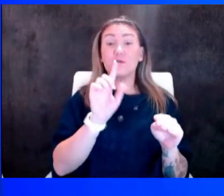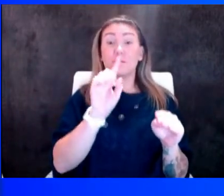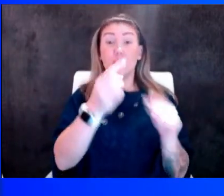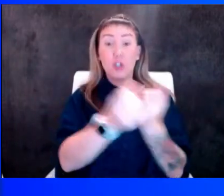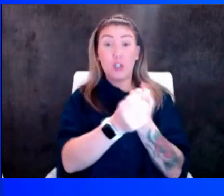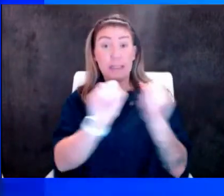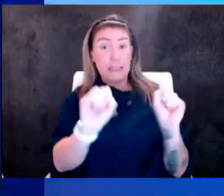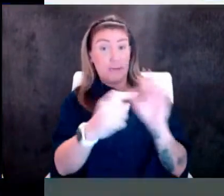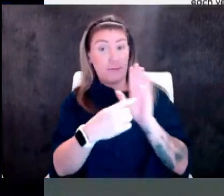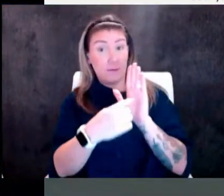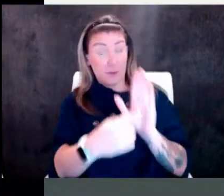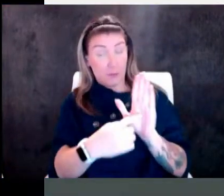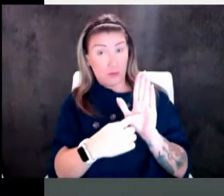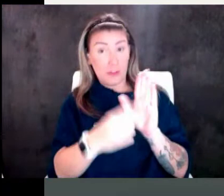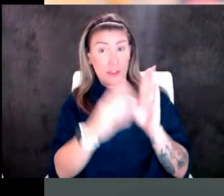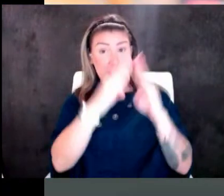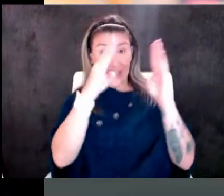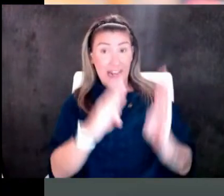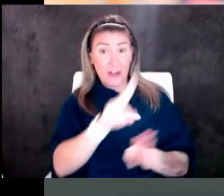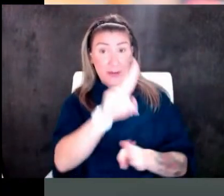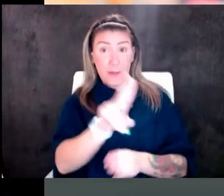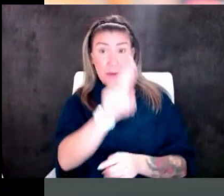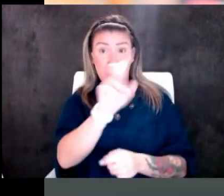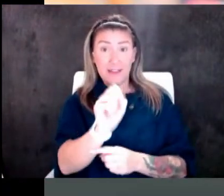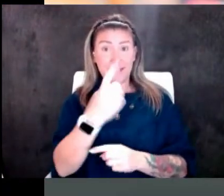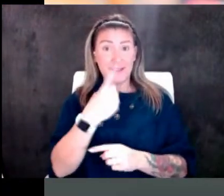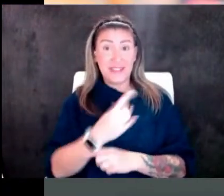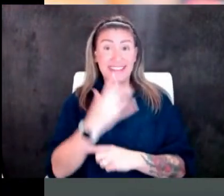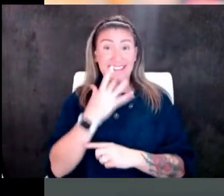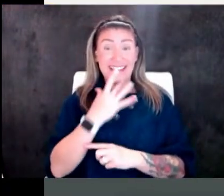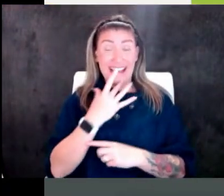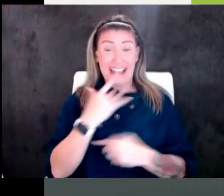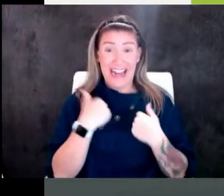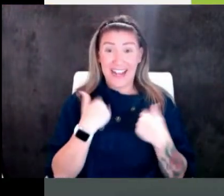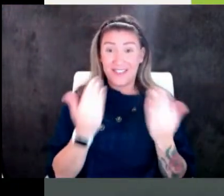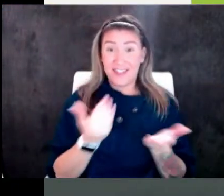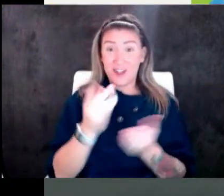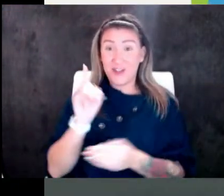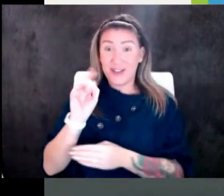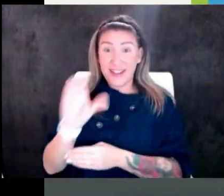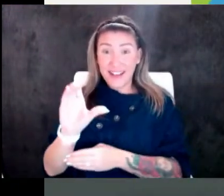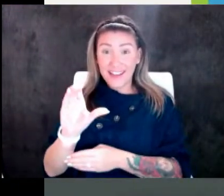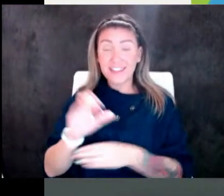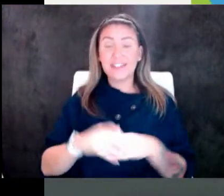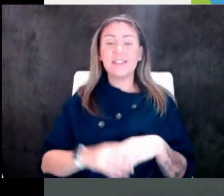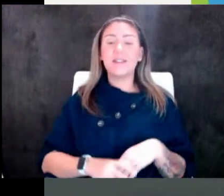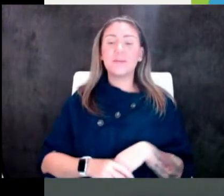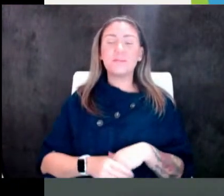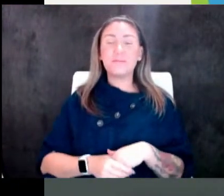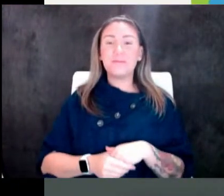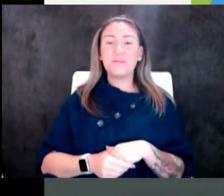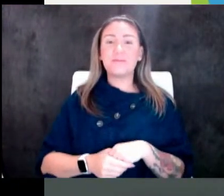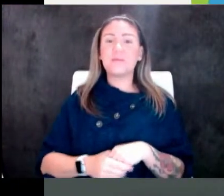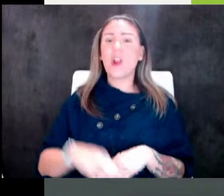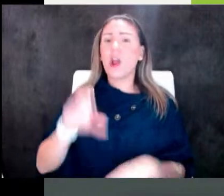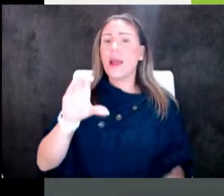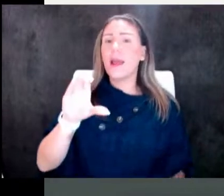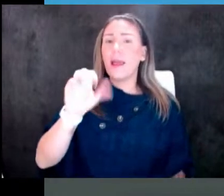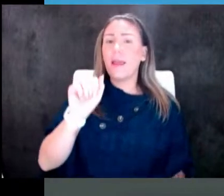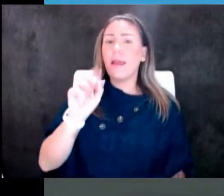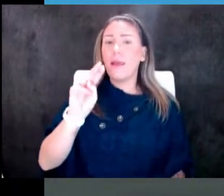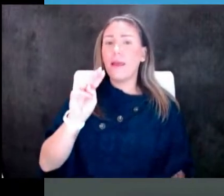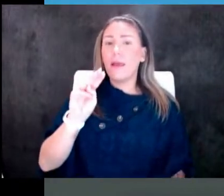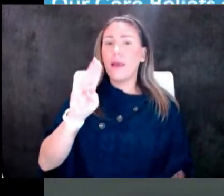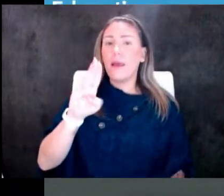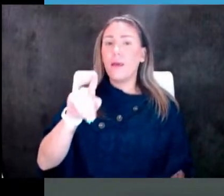States. And so it's located, we're lucky to have it actually in Kansas City. It's located on Campbell Street in Hospital Hill